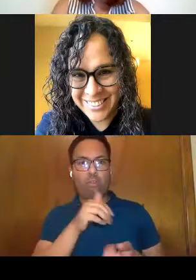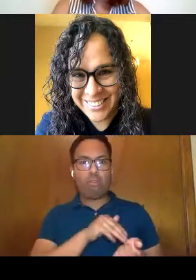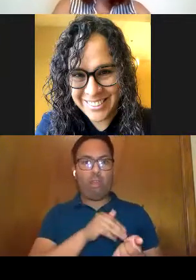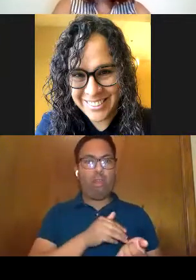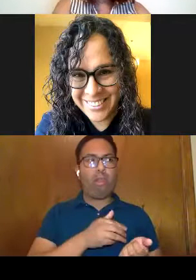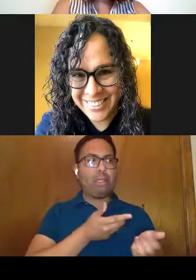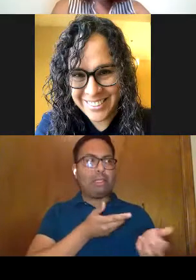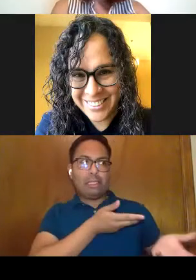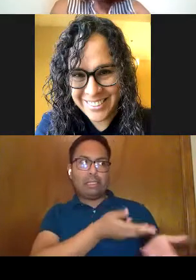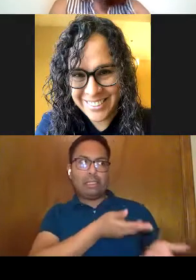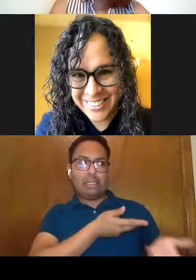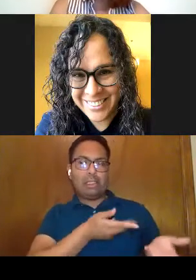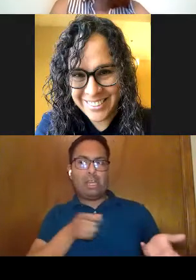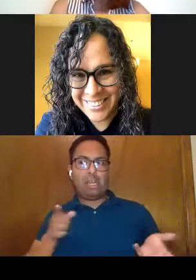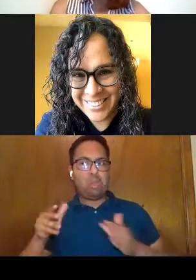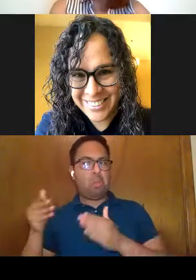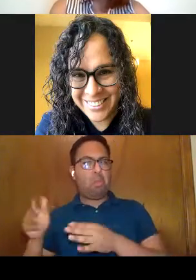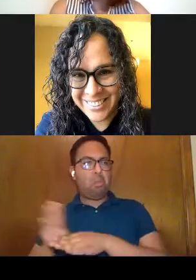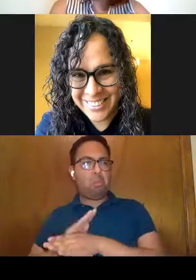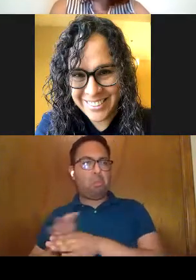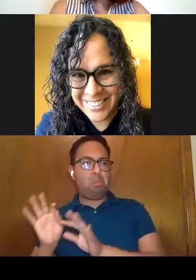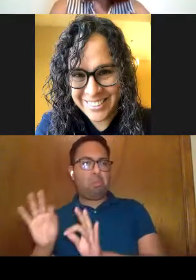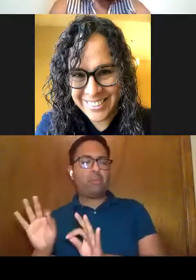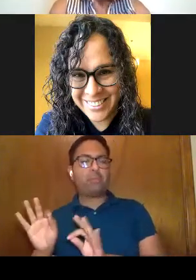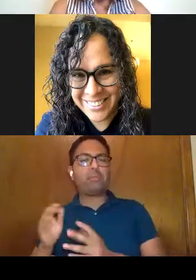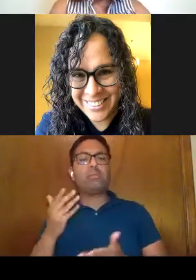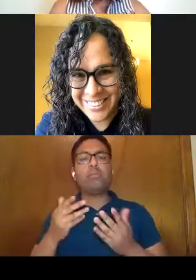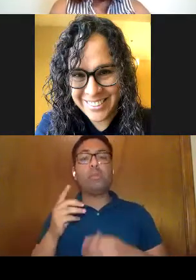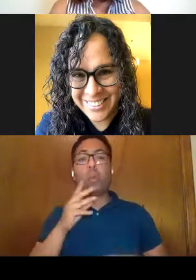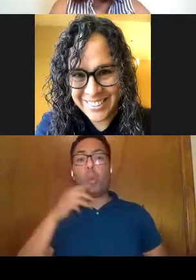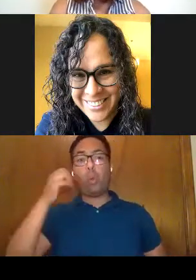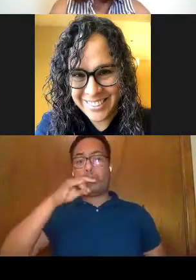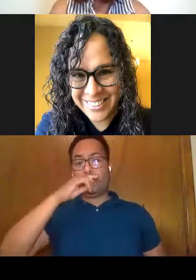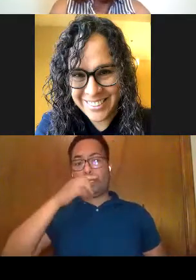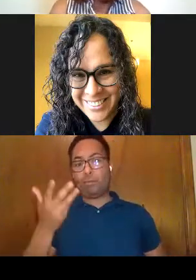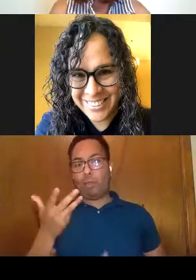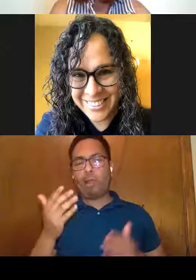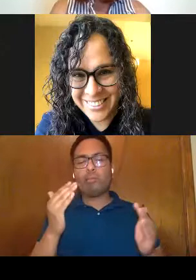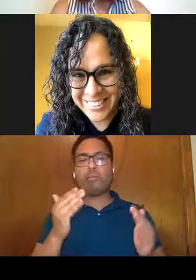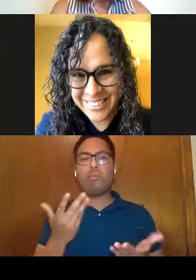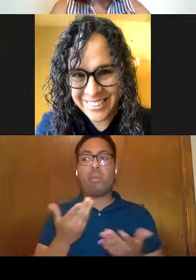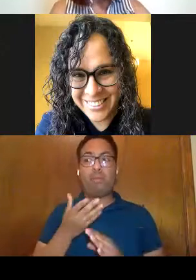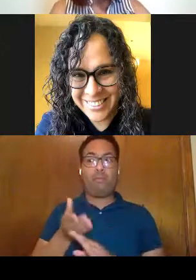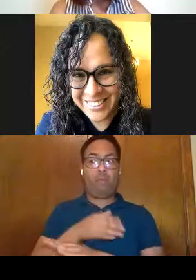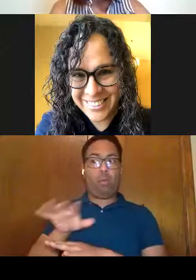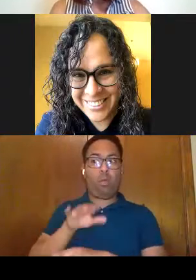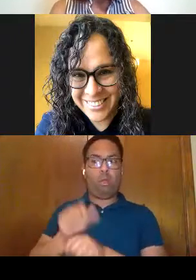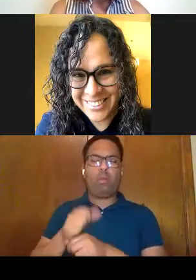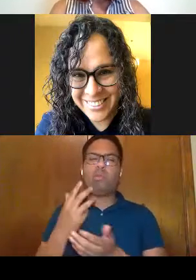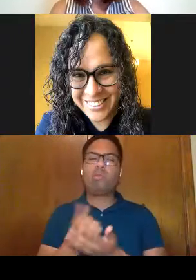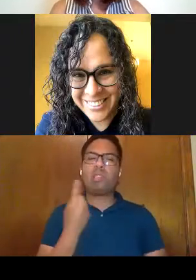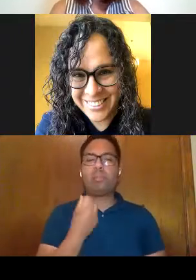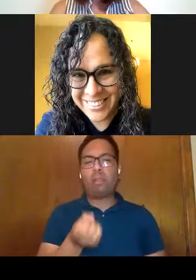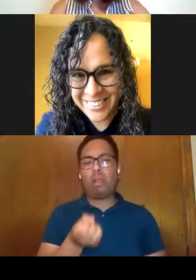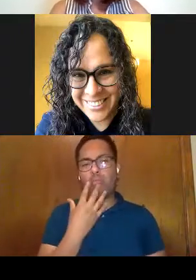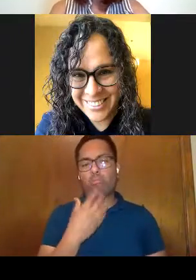side. Maybe for some older children, maybe they could eat before the appointment. Sometimes having a snack